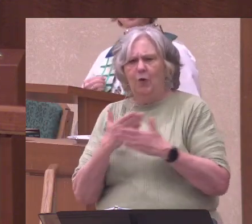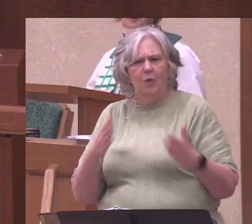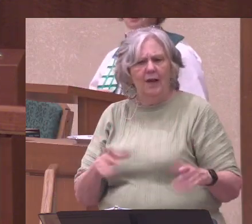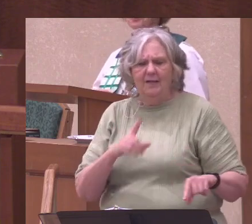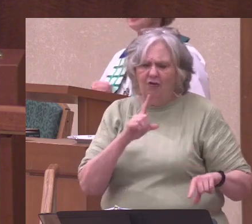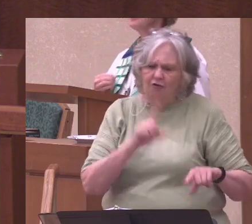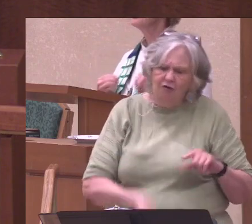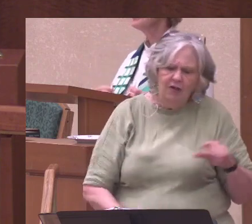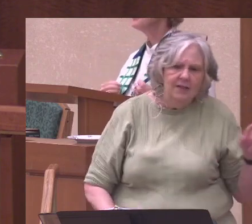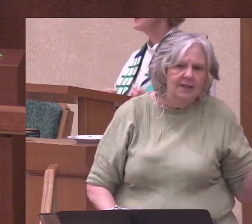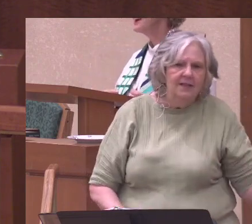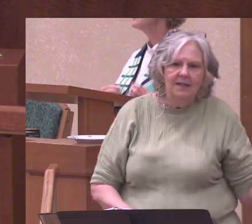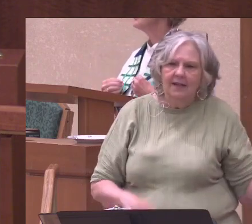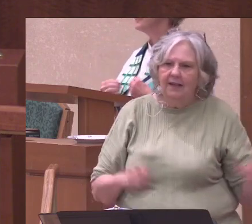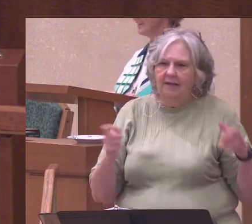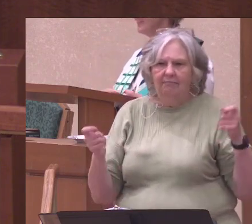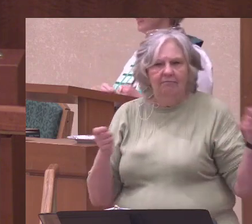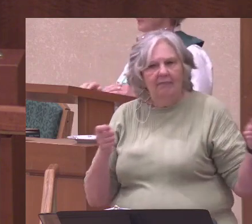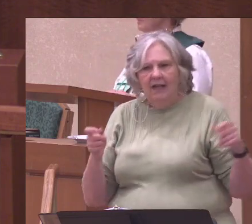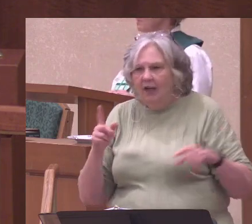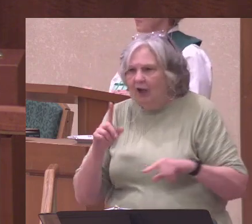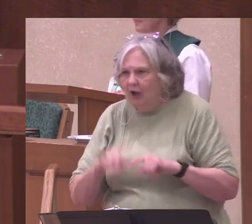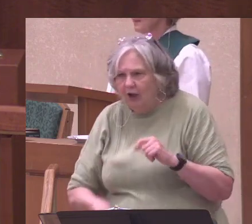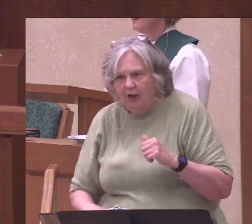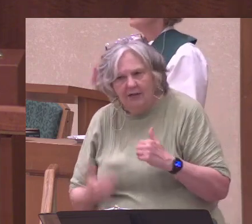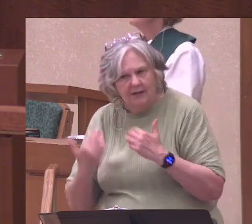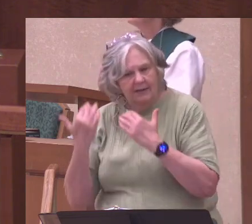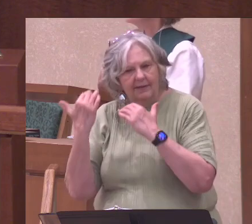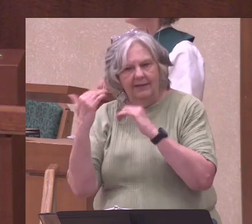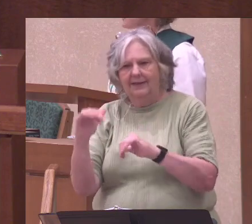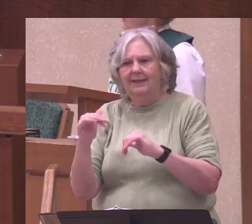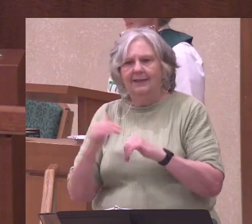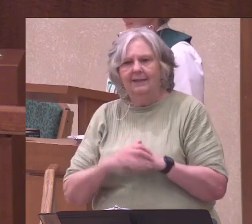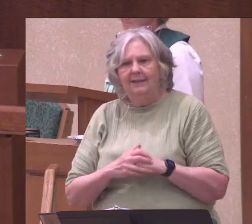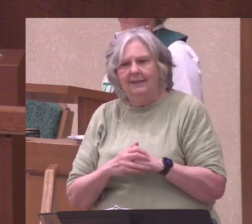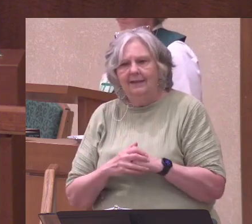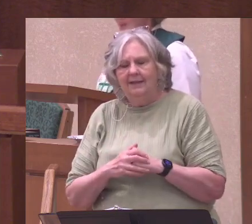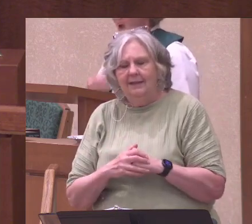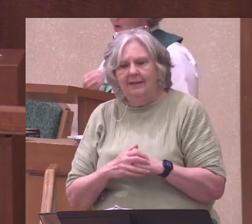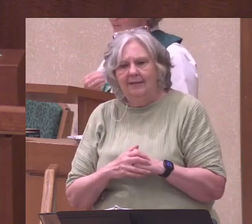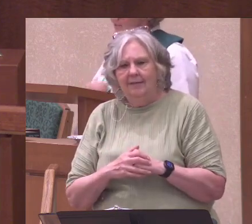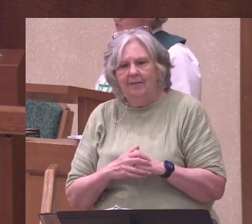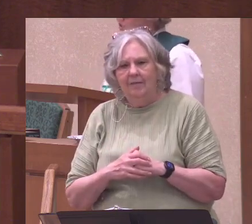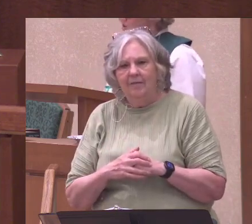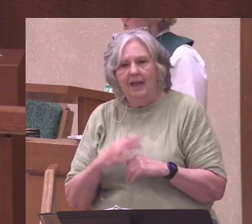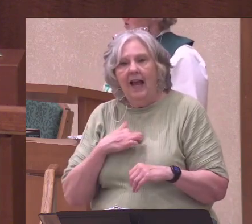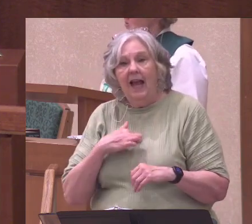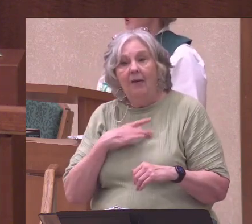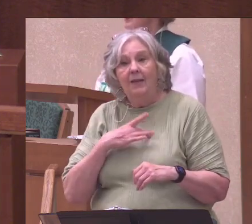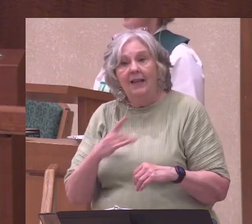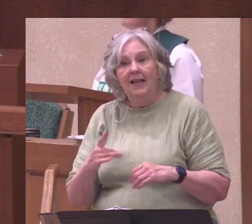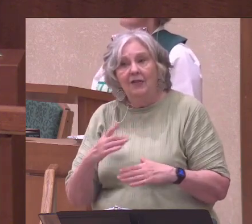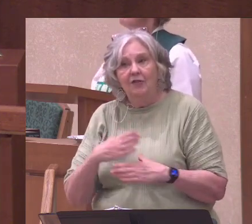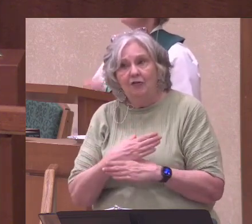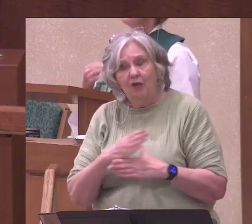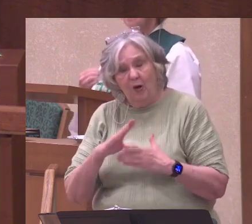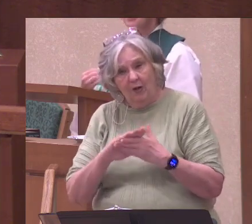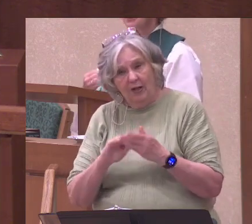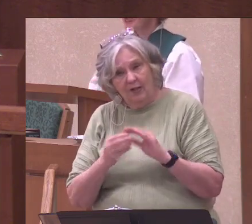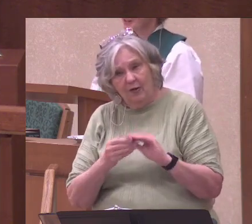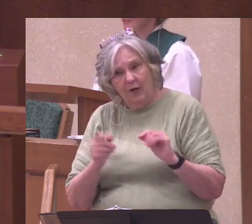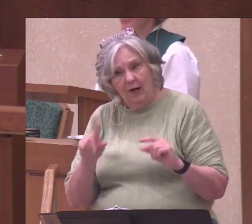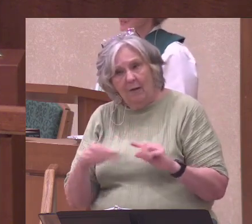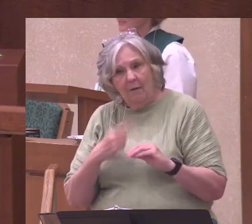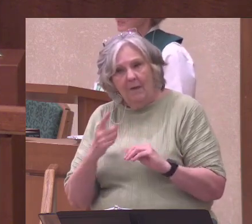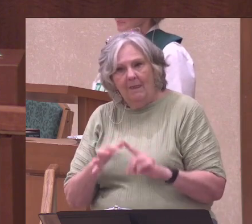not control and could not contain. In closing, I would like to share a story of the